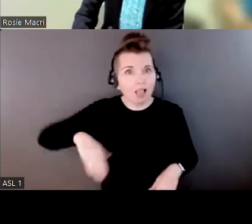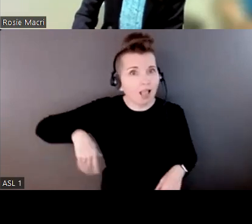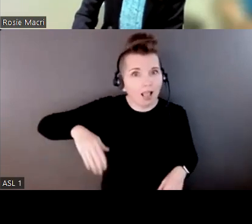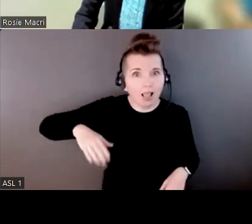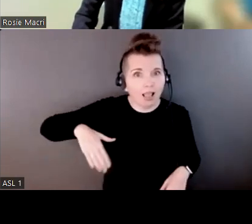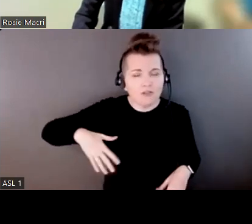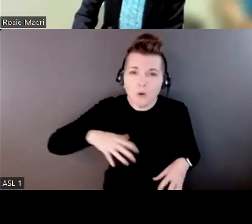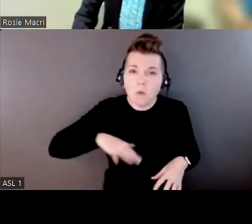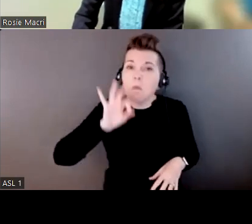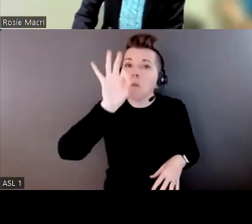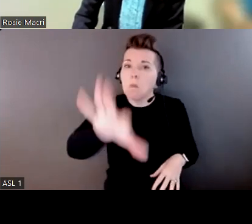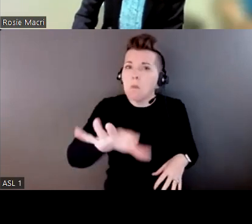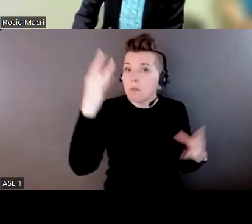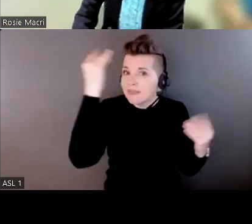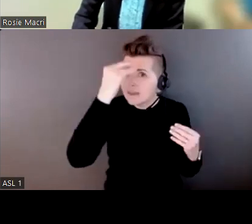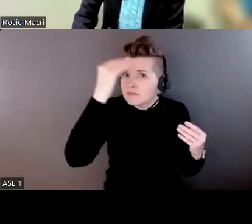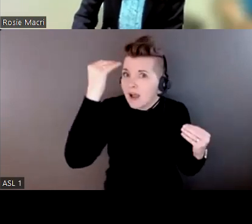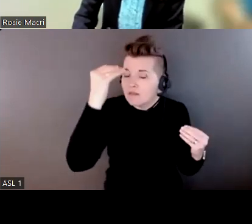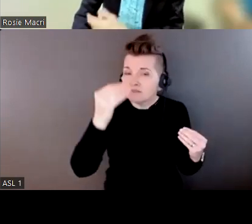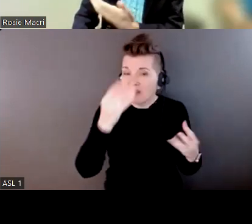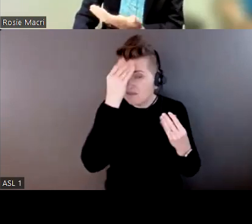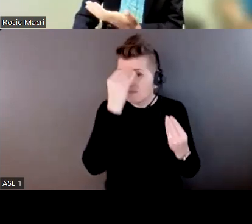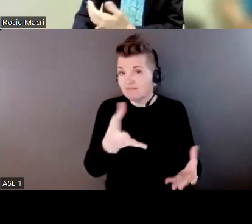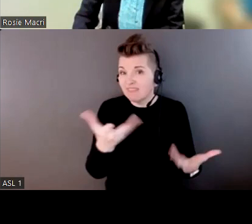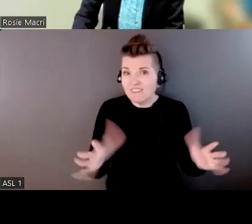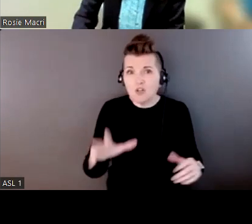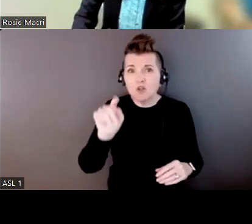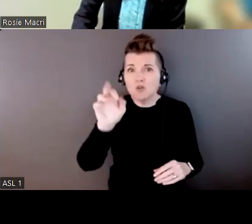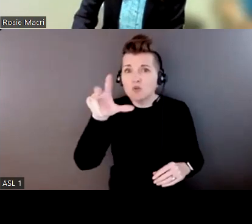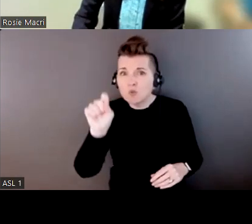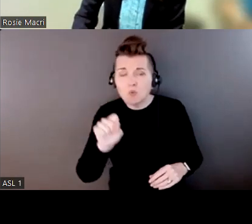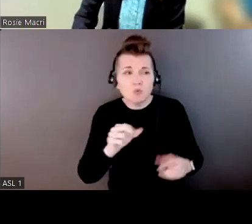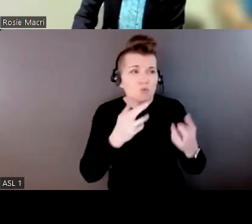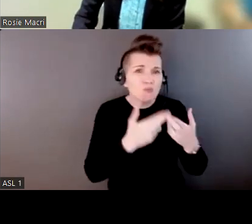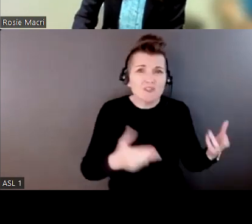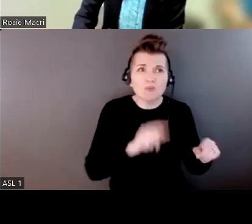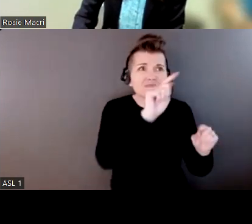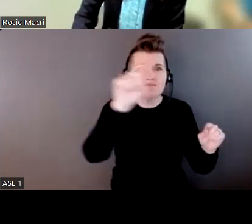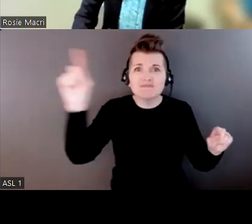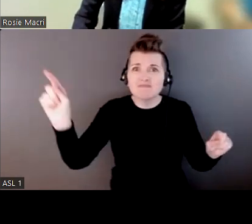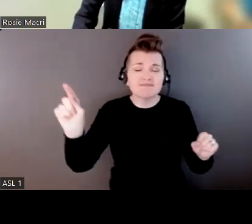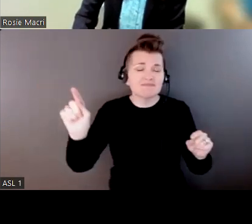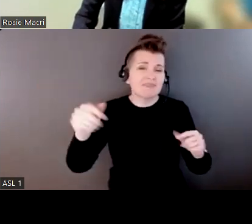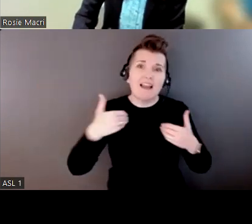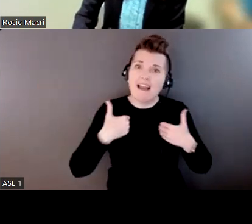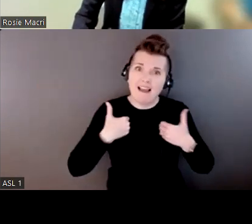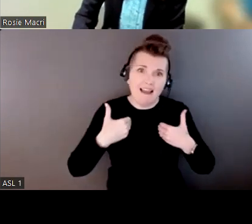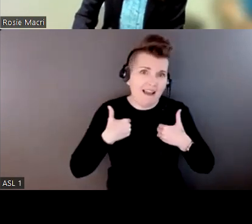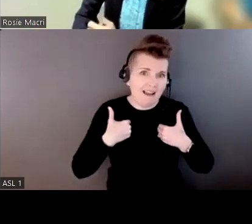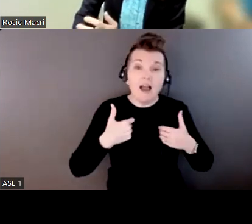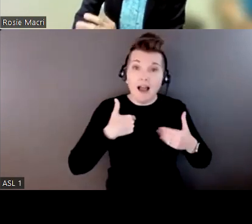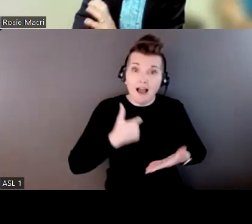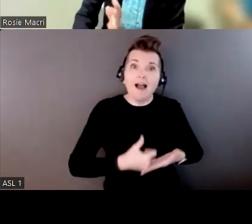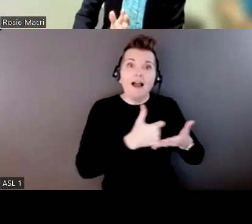like I said, there's a lot of tools and resources to help support that. There's a lot of people. I help develop aging plans and do